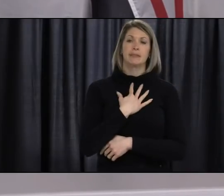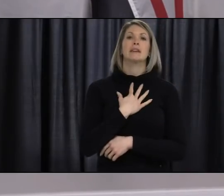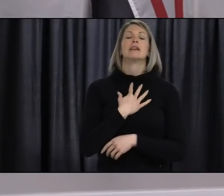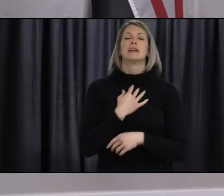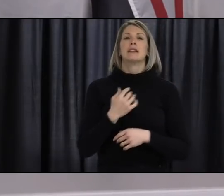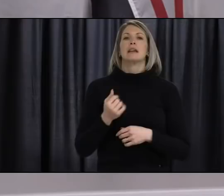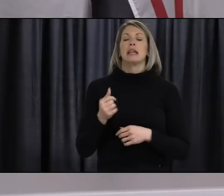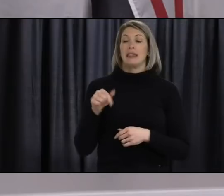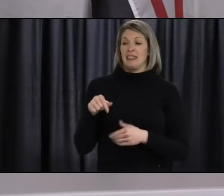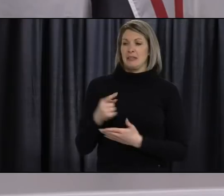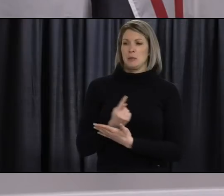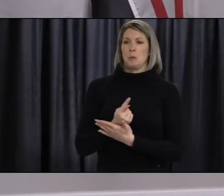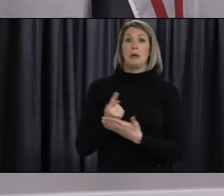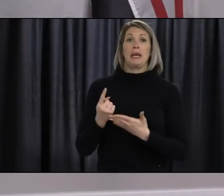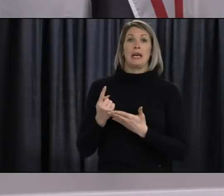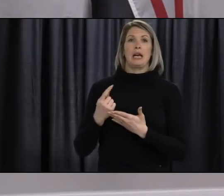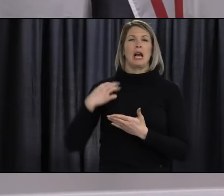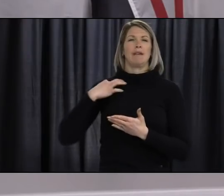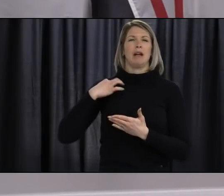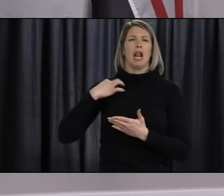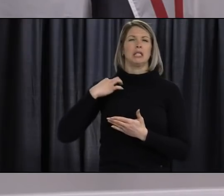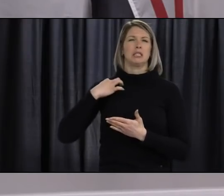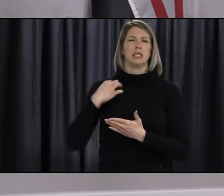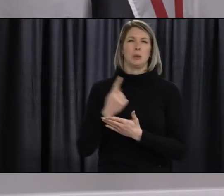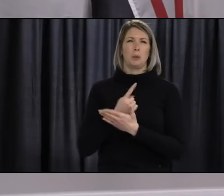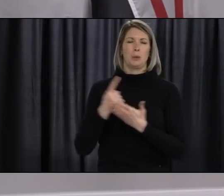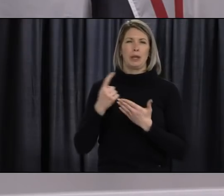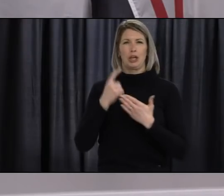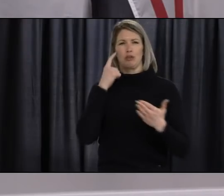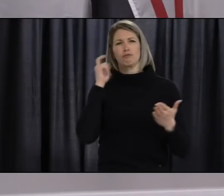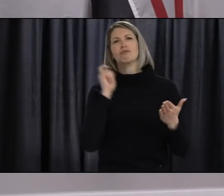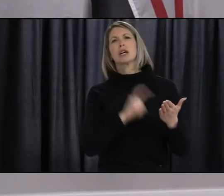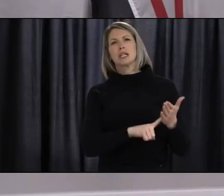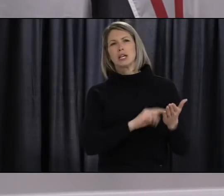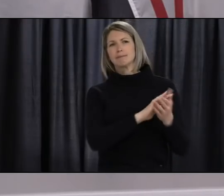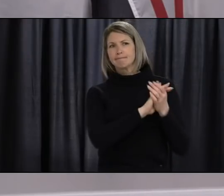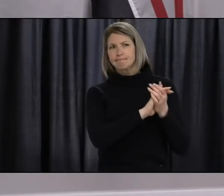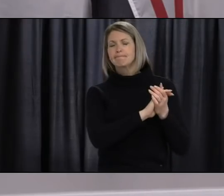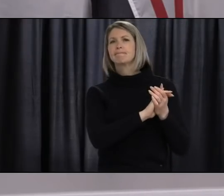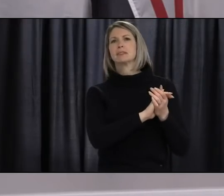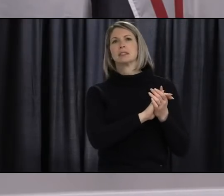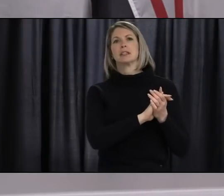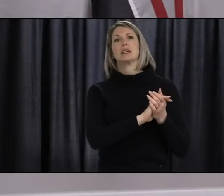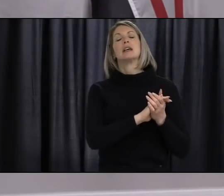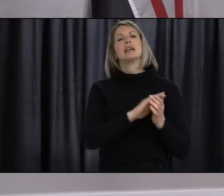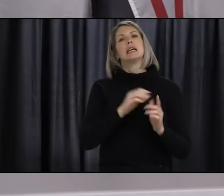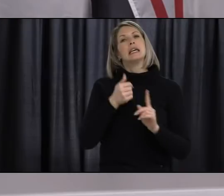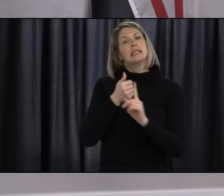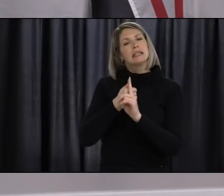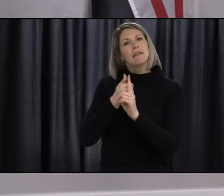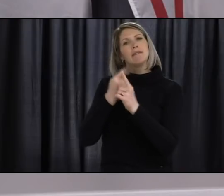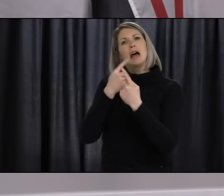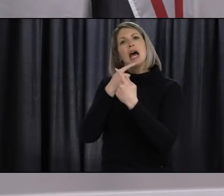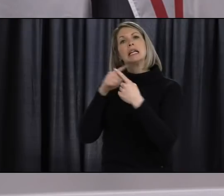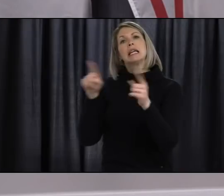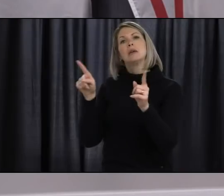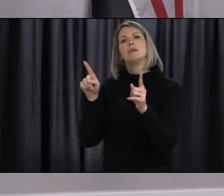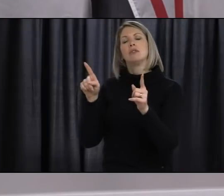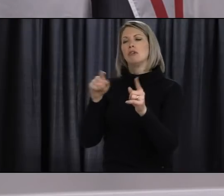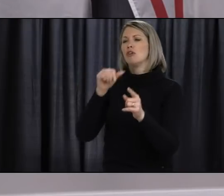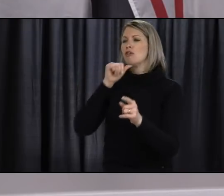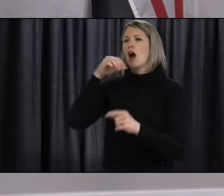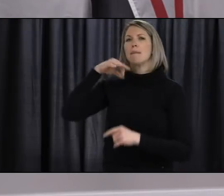Week, and one of the measures that he announced today was one of around Emergency Community Support Fund. This is for charities and